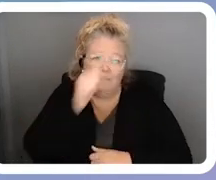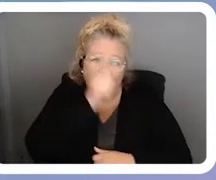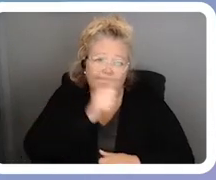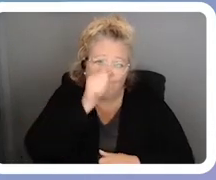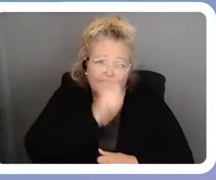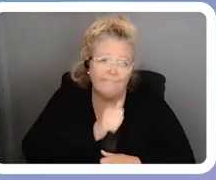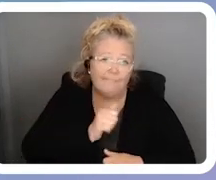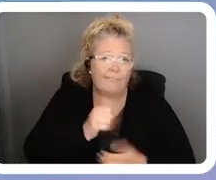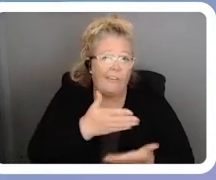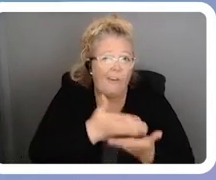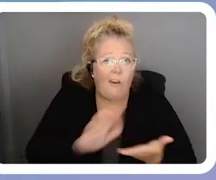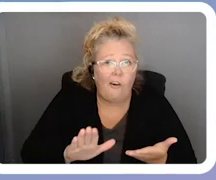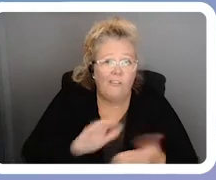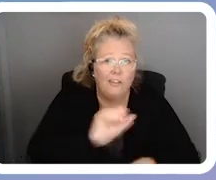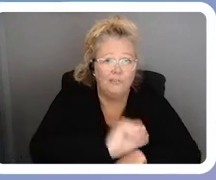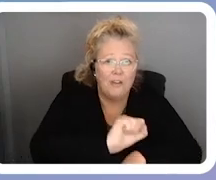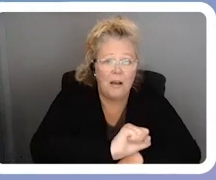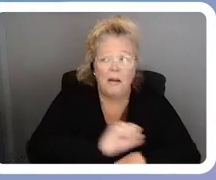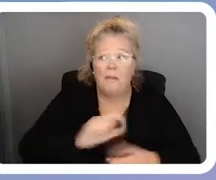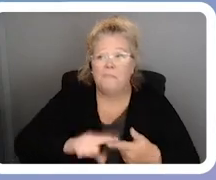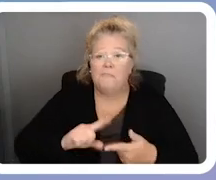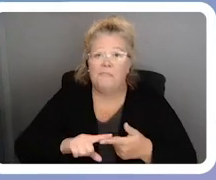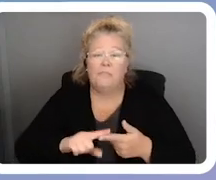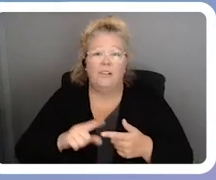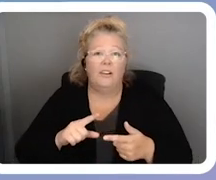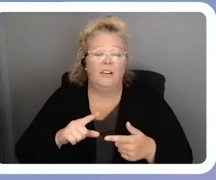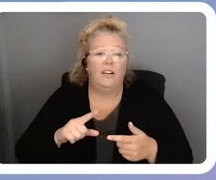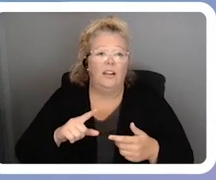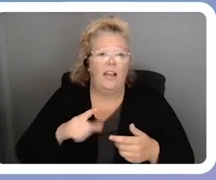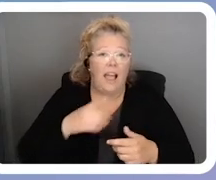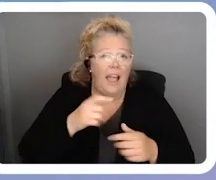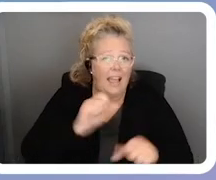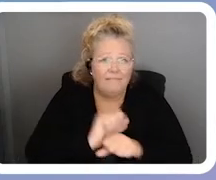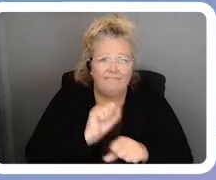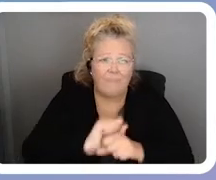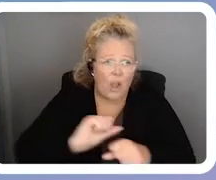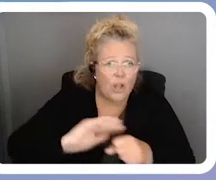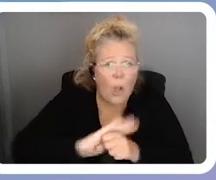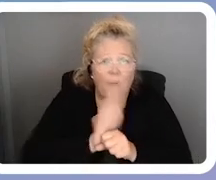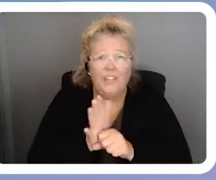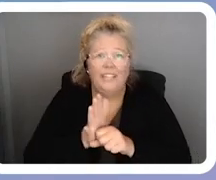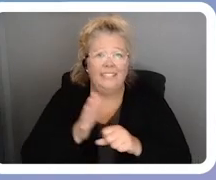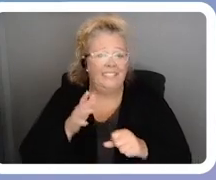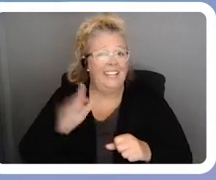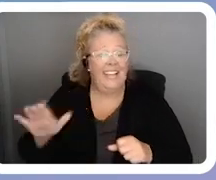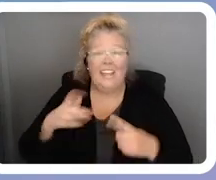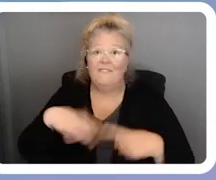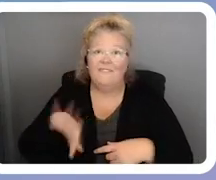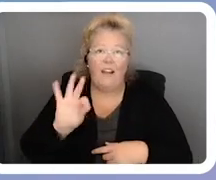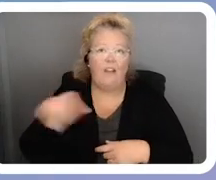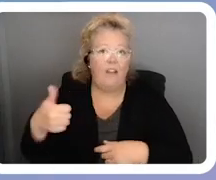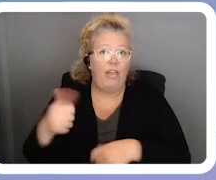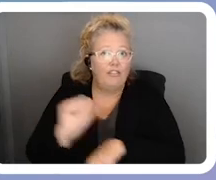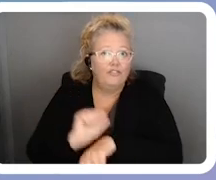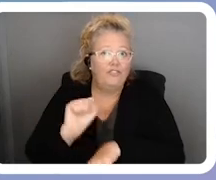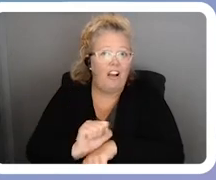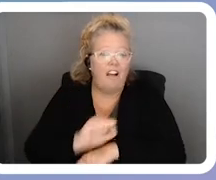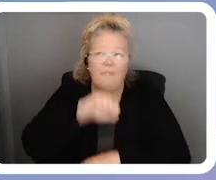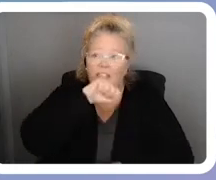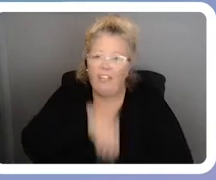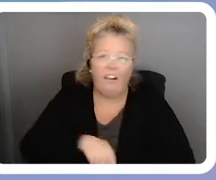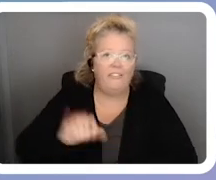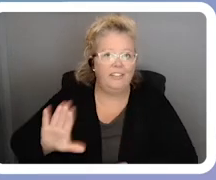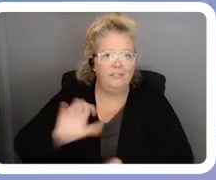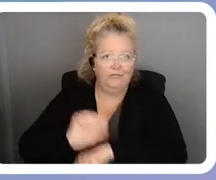COVID and a furlough to be able to find another dream job that he's so passionate and that he loves so much. And it is